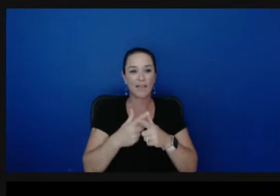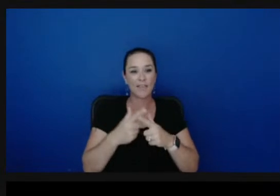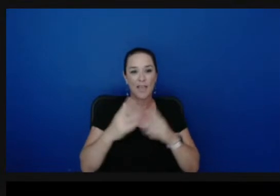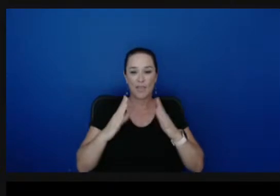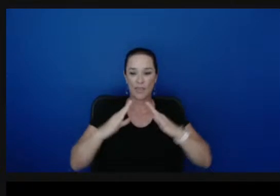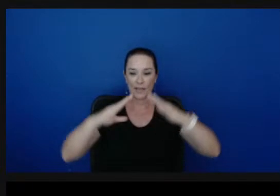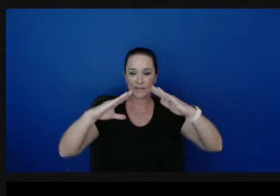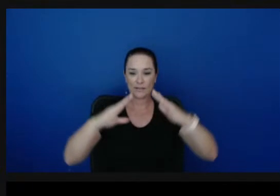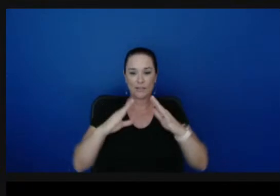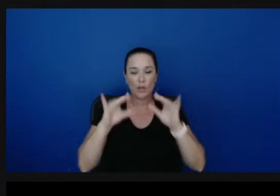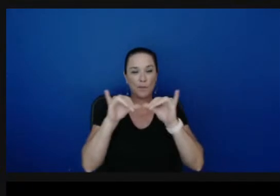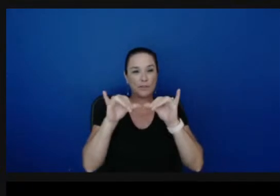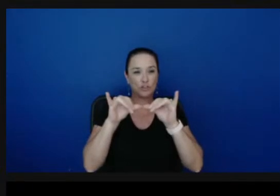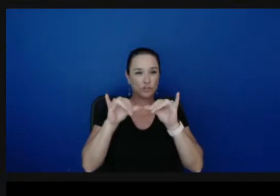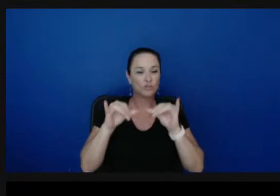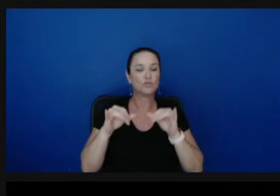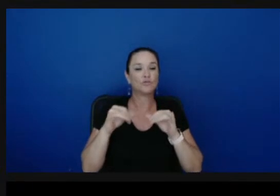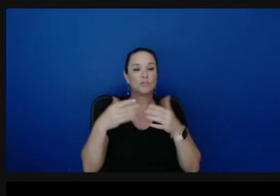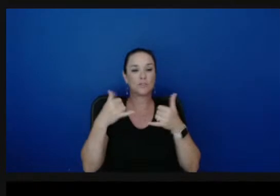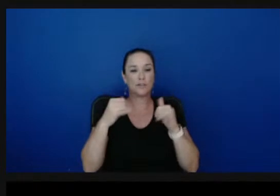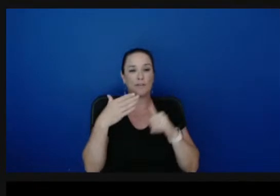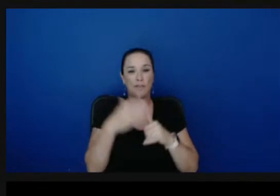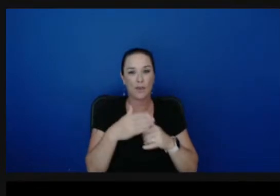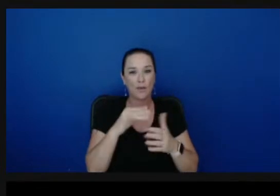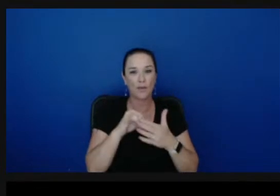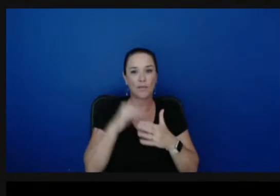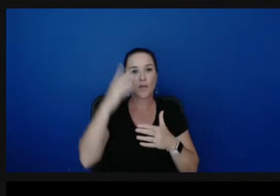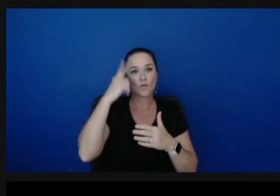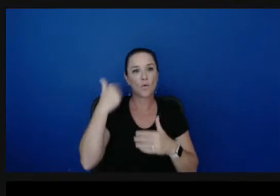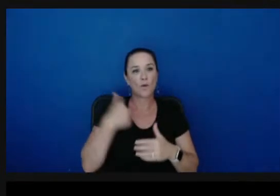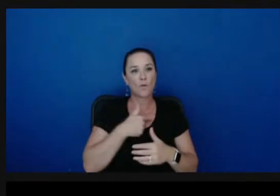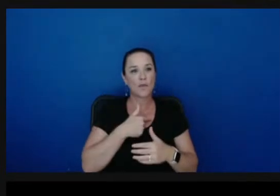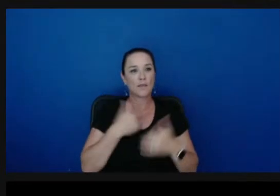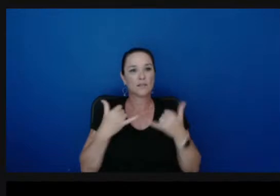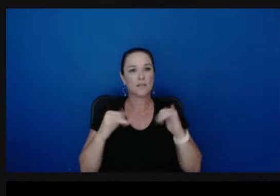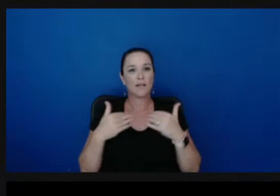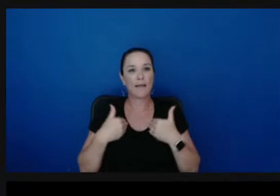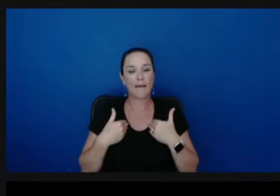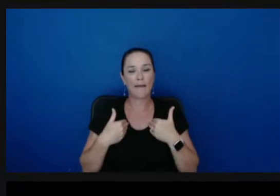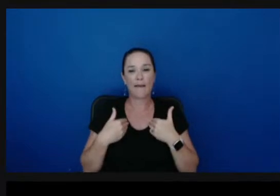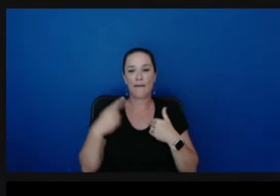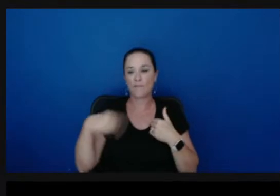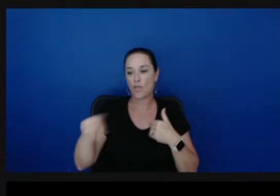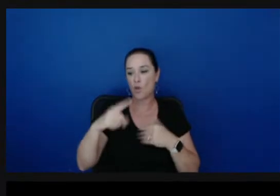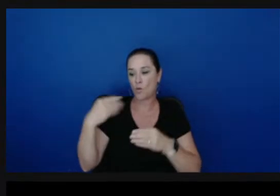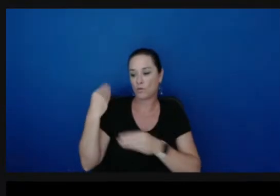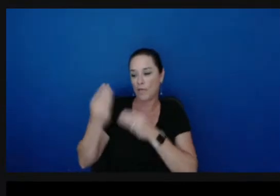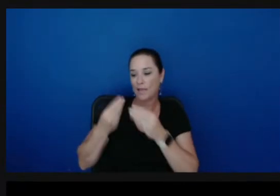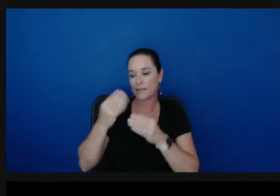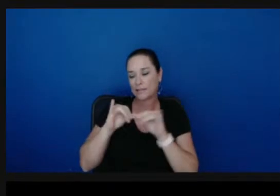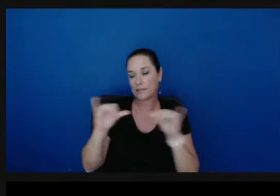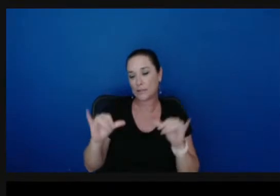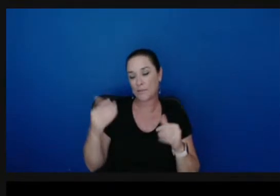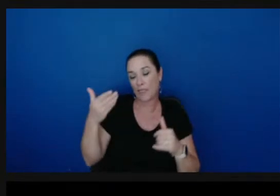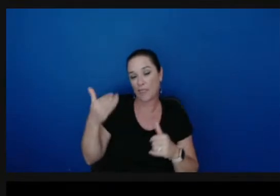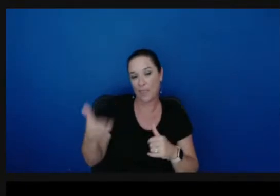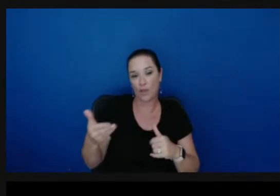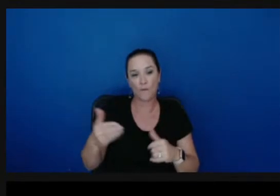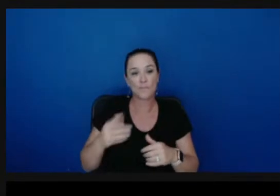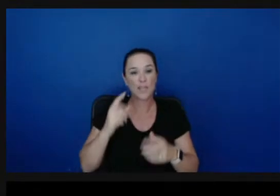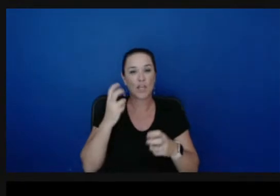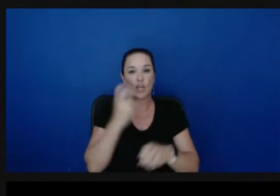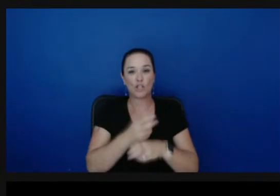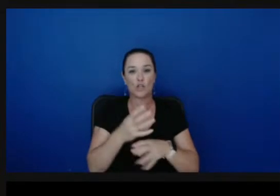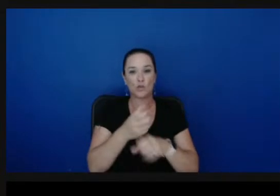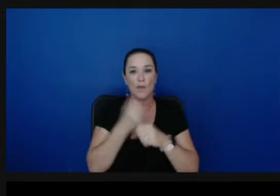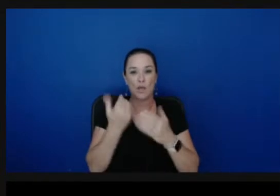are the GPS plots, and that's largely why we still have those legacy systems in place there, and why it's harder to get new ones